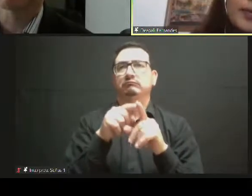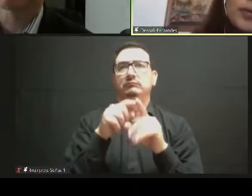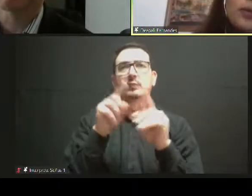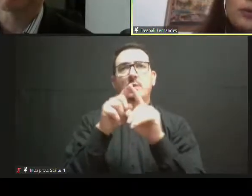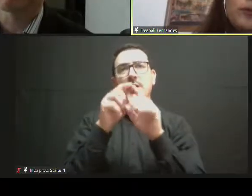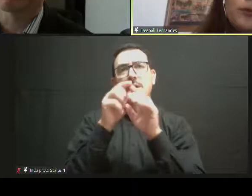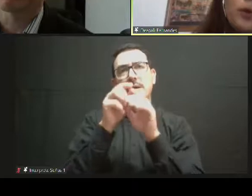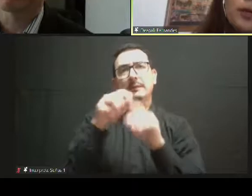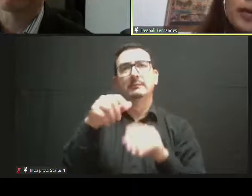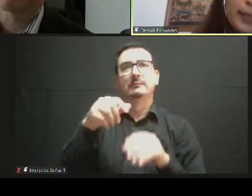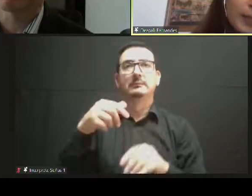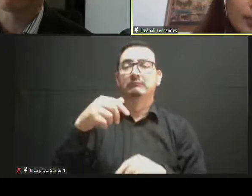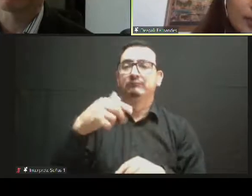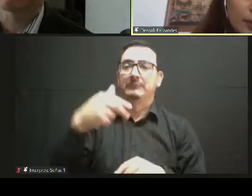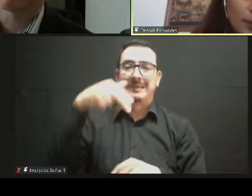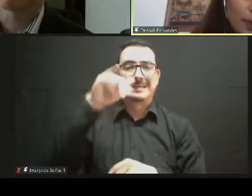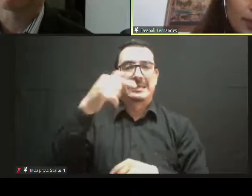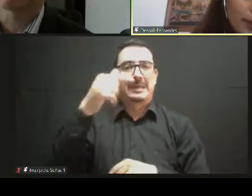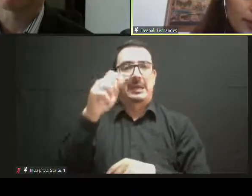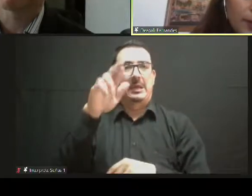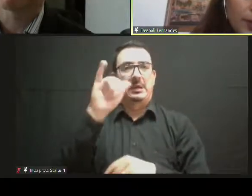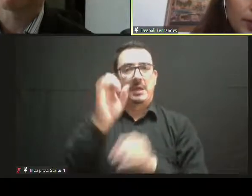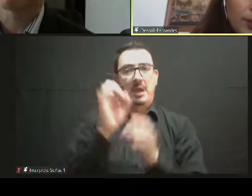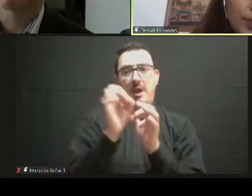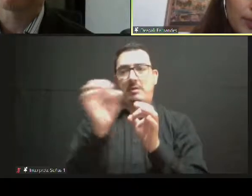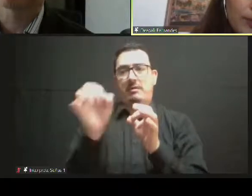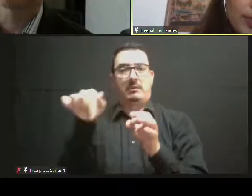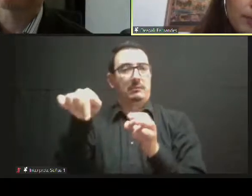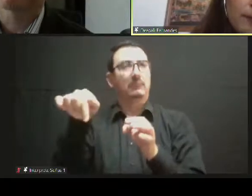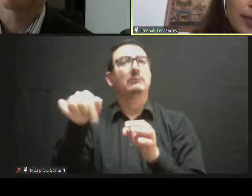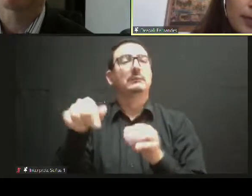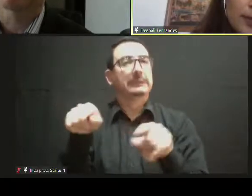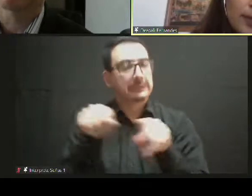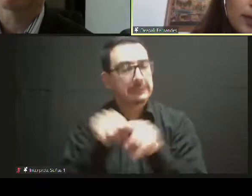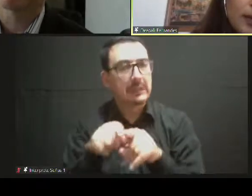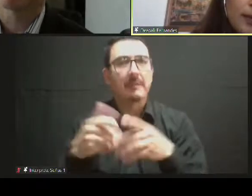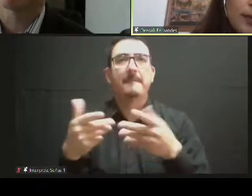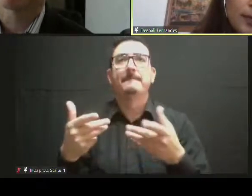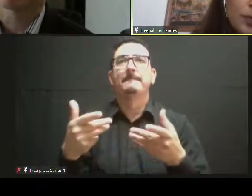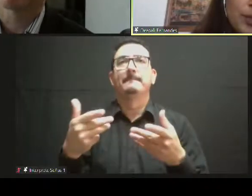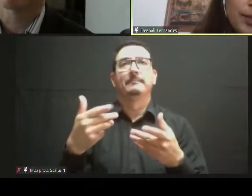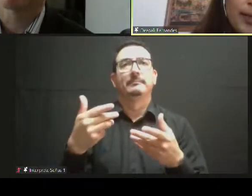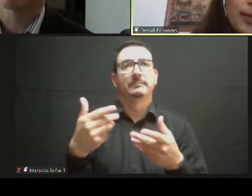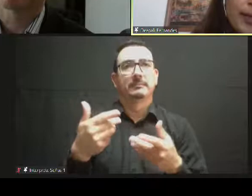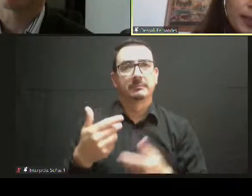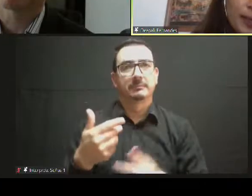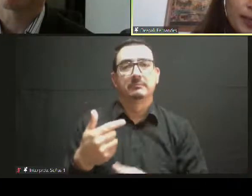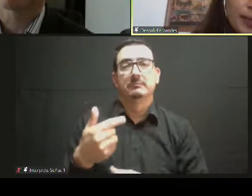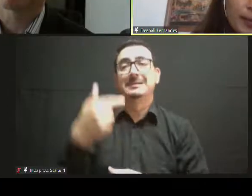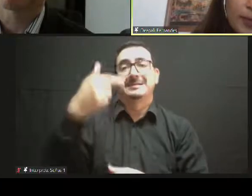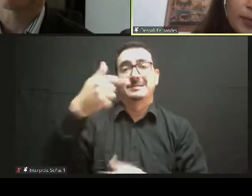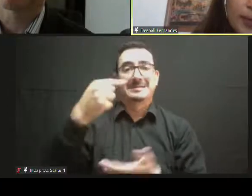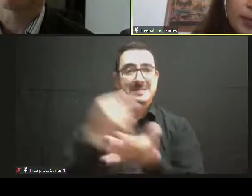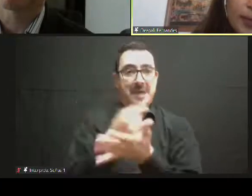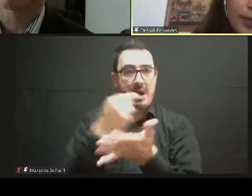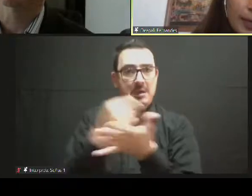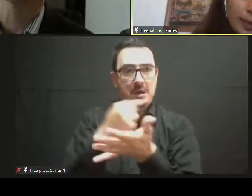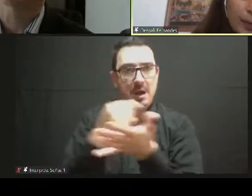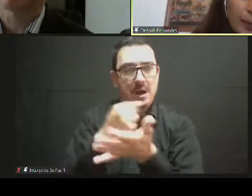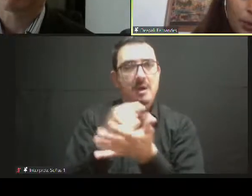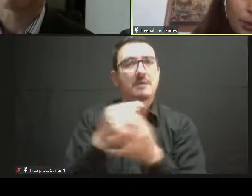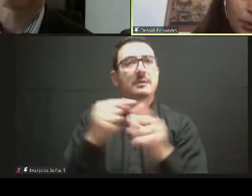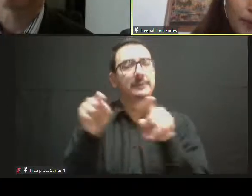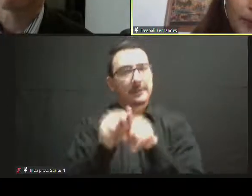Again, as we know, for IT-enabled services and developing countries, one of the key factors are essentially internet connectivity and